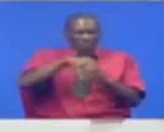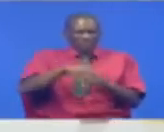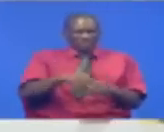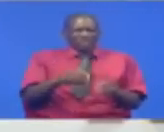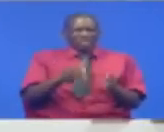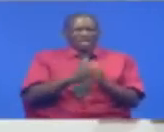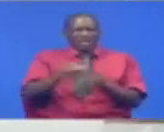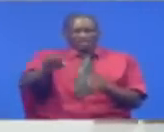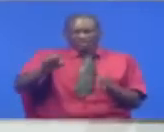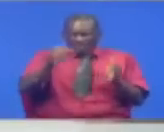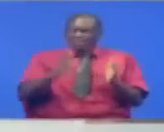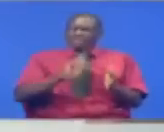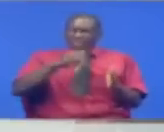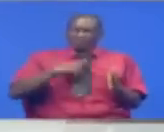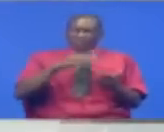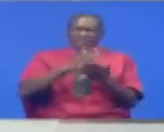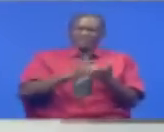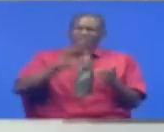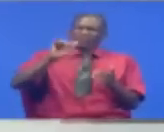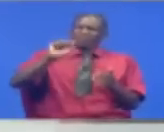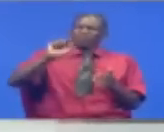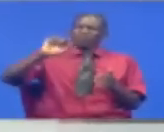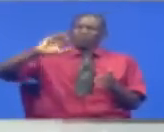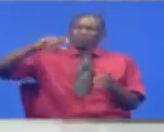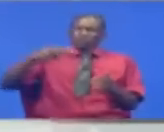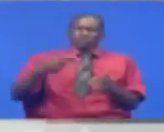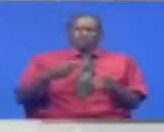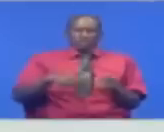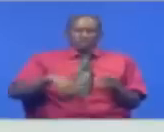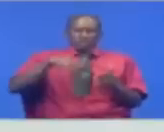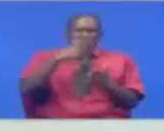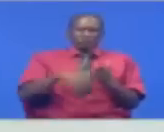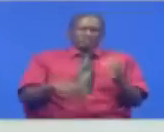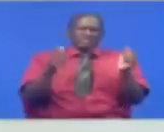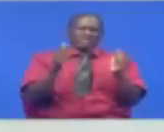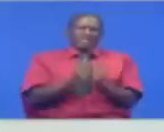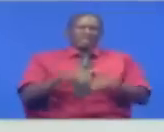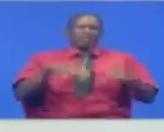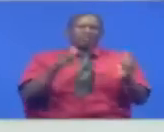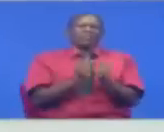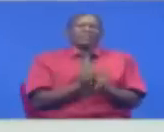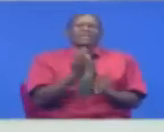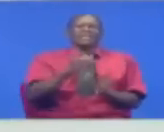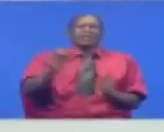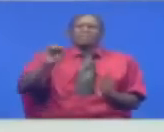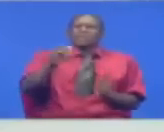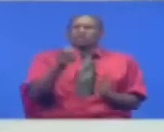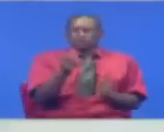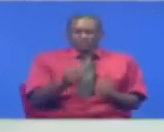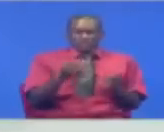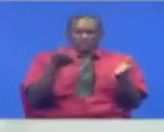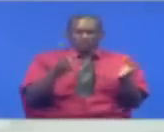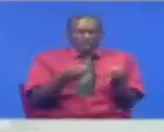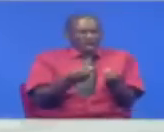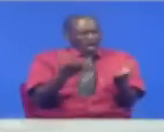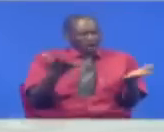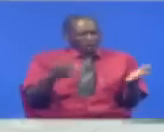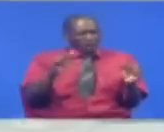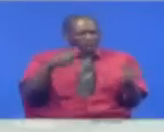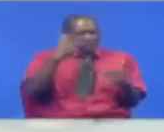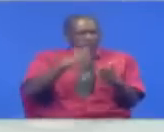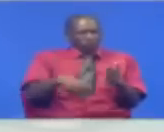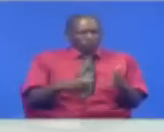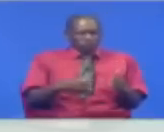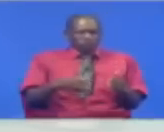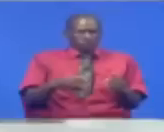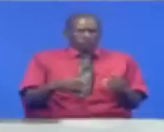captain tells us that some yachts will cost between 10 and 30 million shillings. So how much will it cost to have this